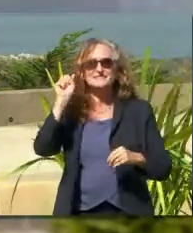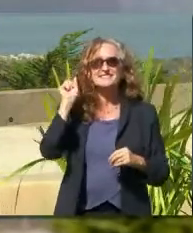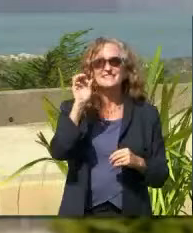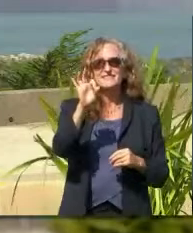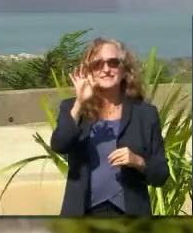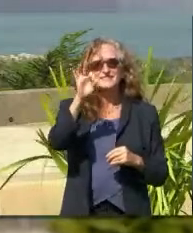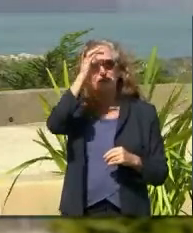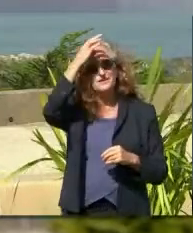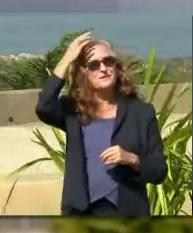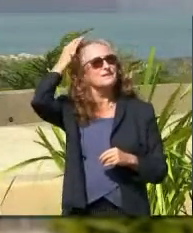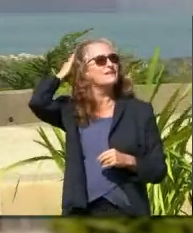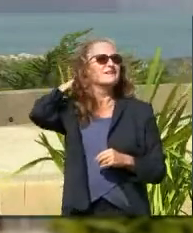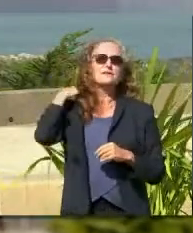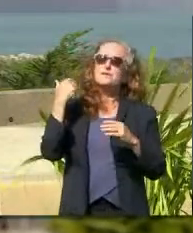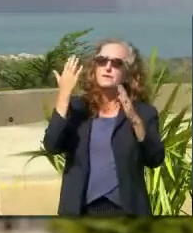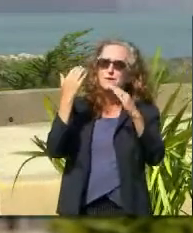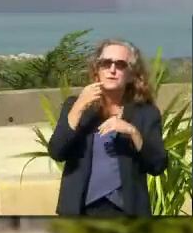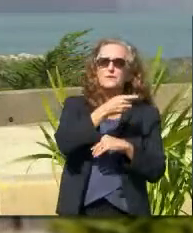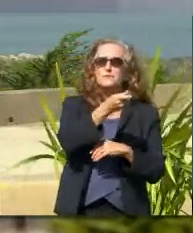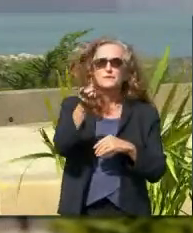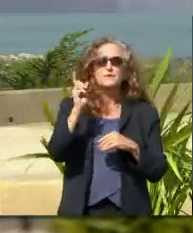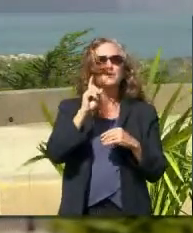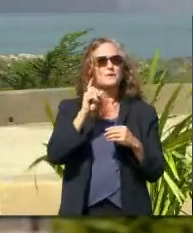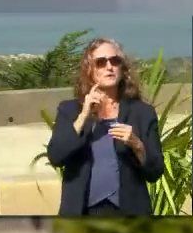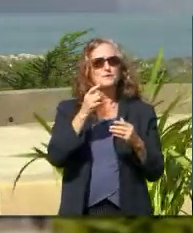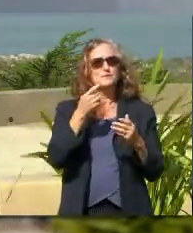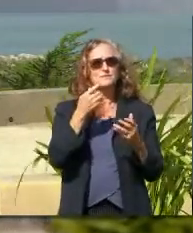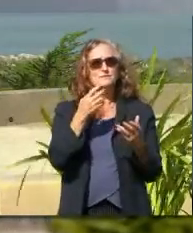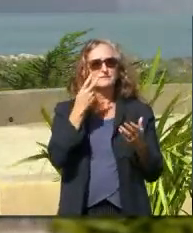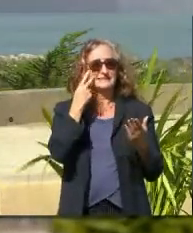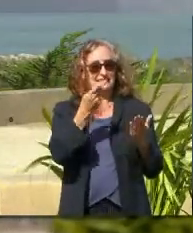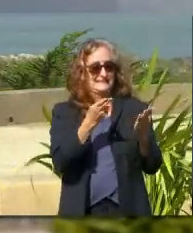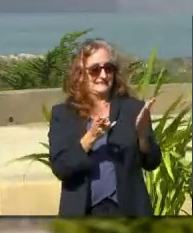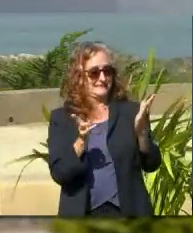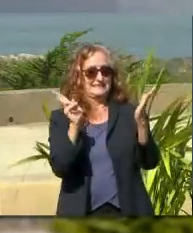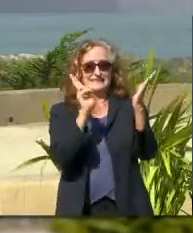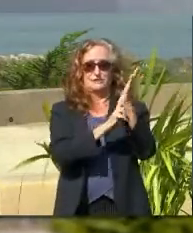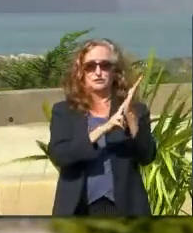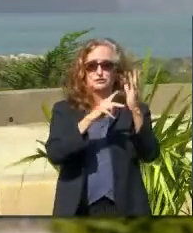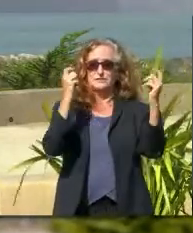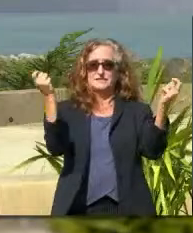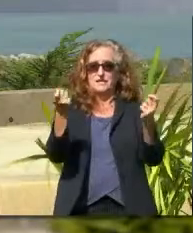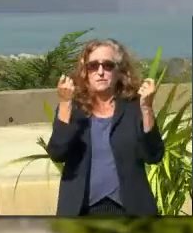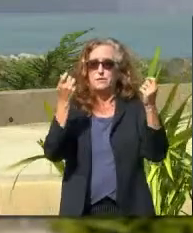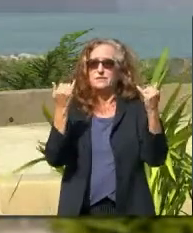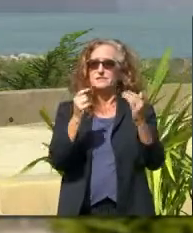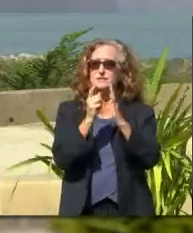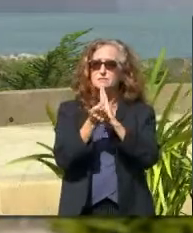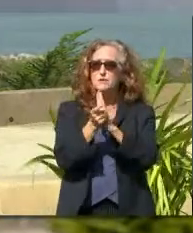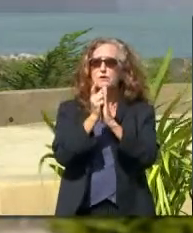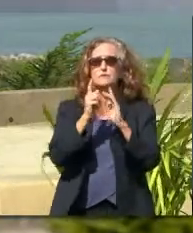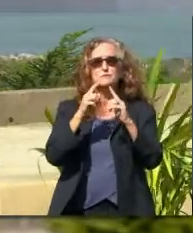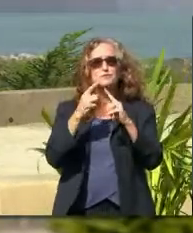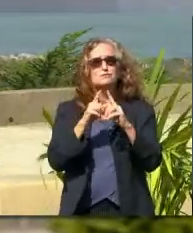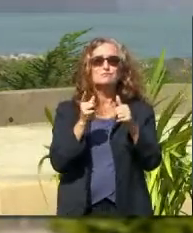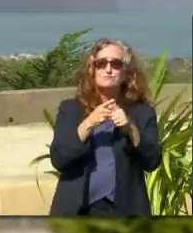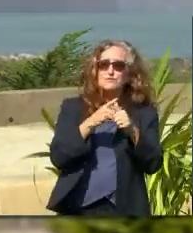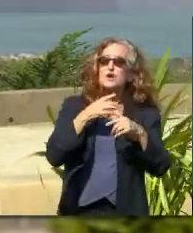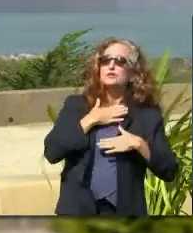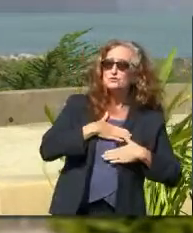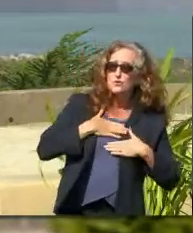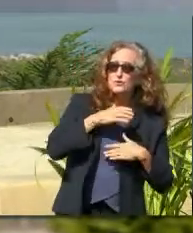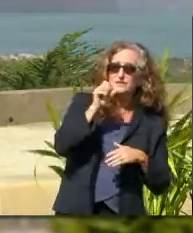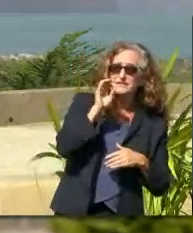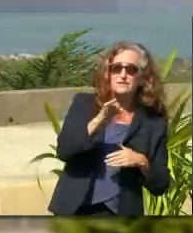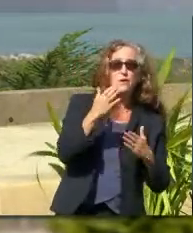not only take this signature ceremony as a moment to enjoy San Francisco, we hope you go